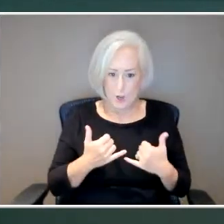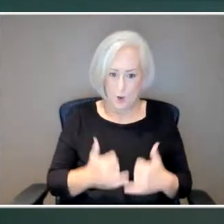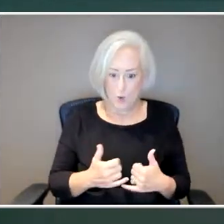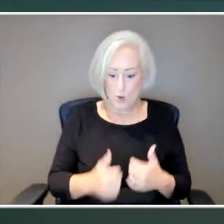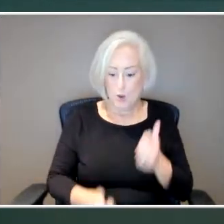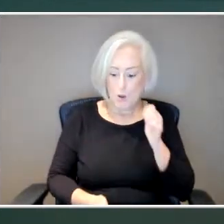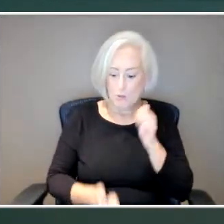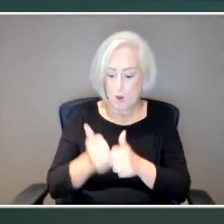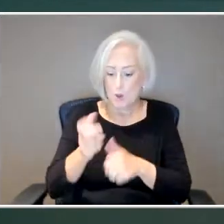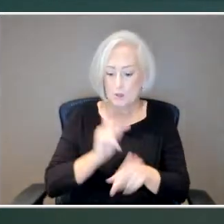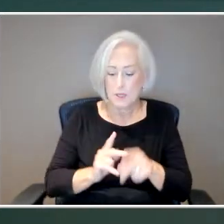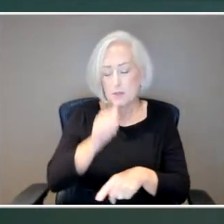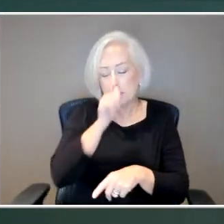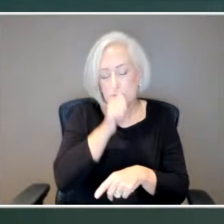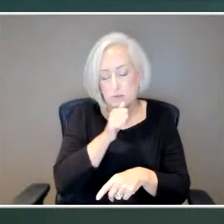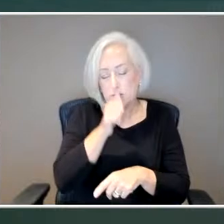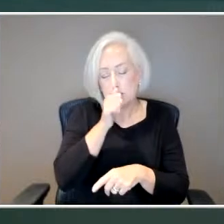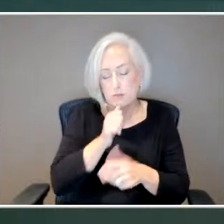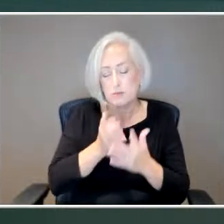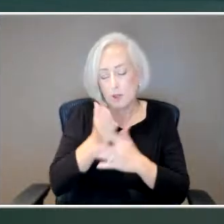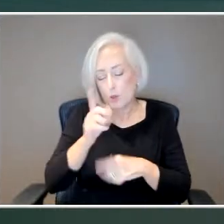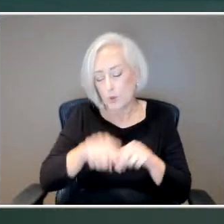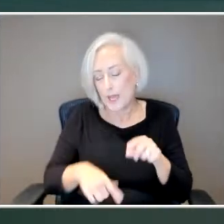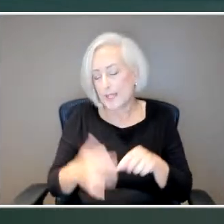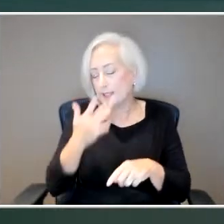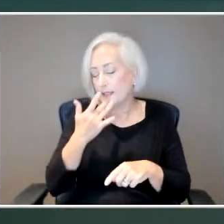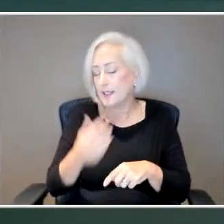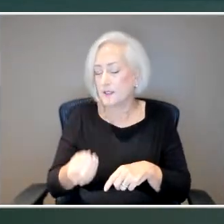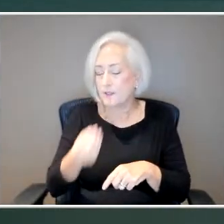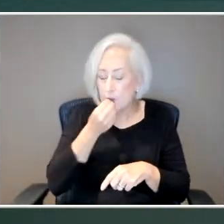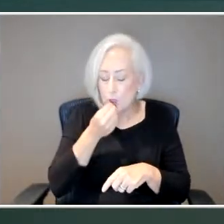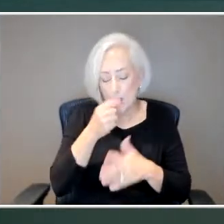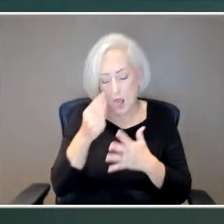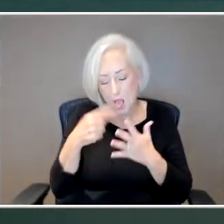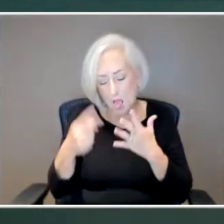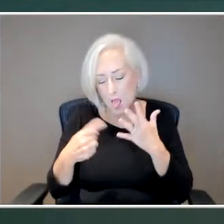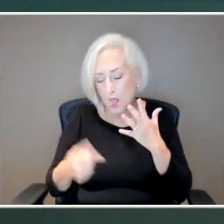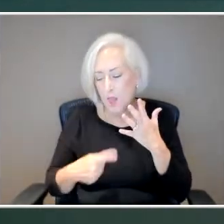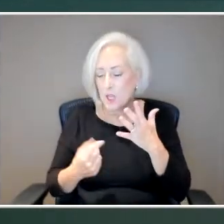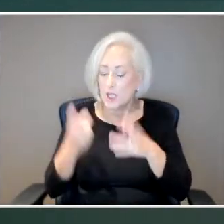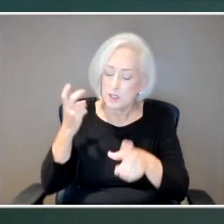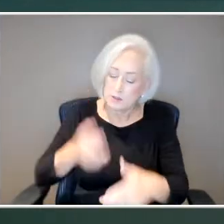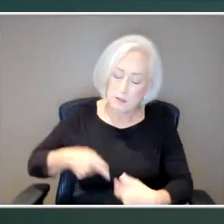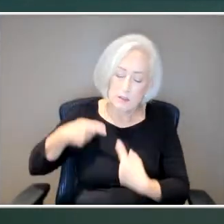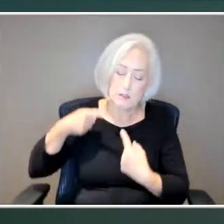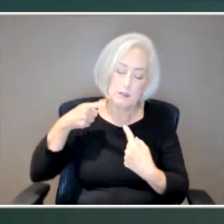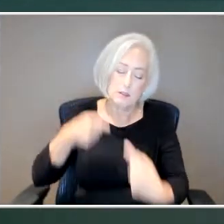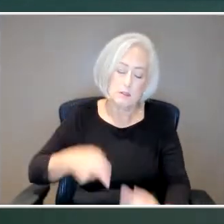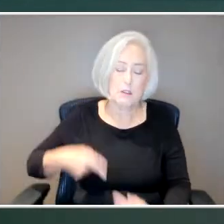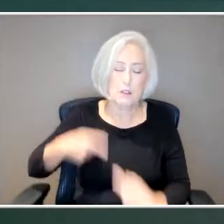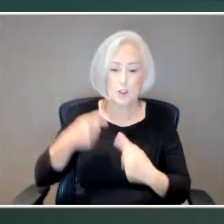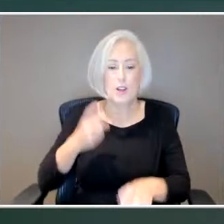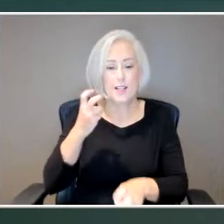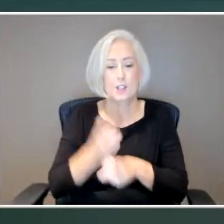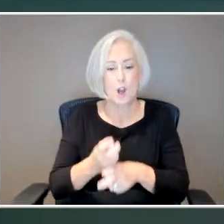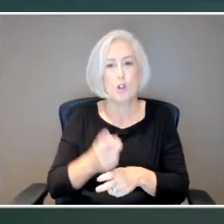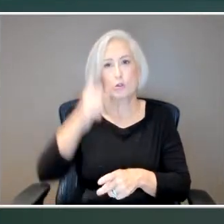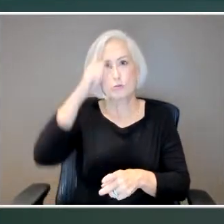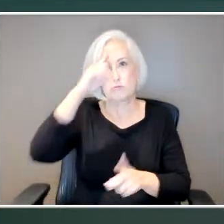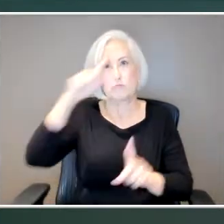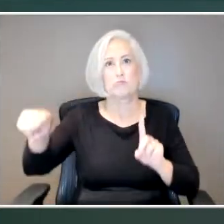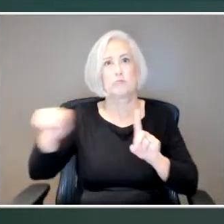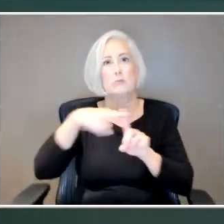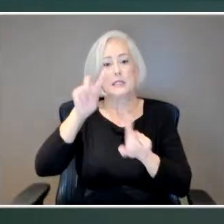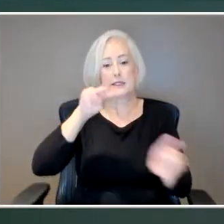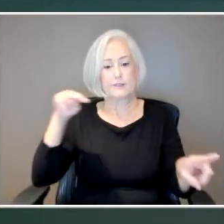the worst of it, and she can't taste any food and, all of these things. It's very difficult at that point to have the perspective to be able